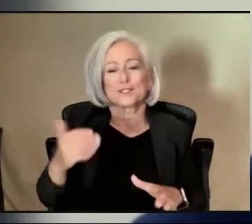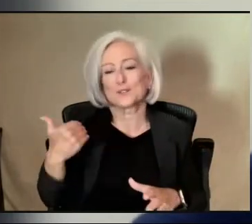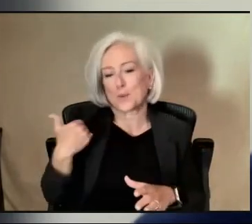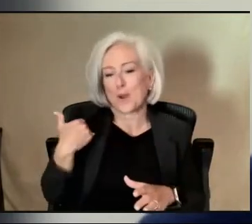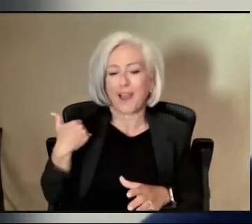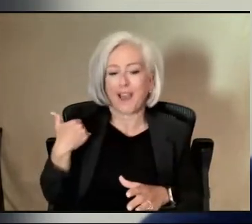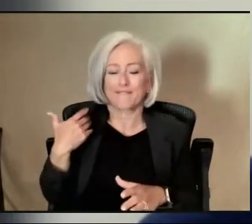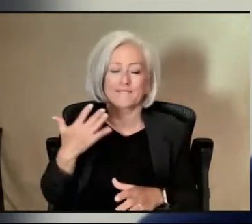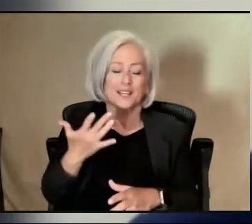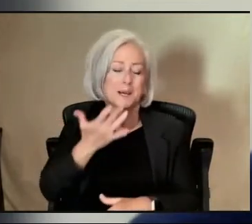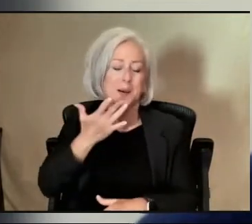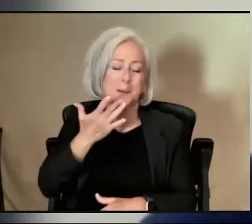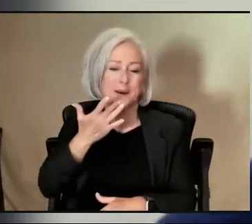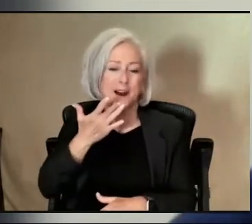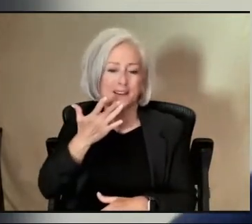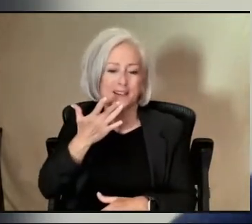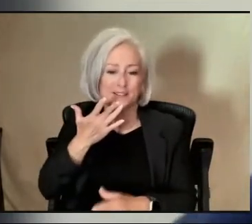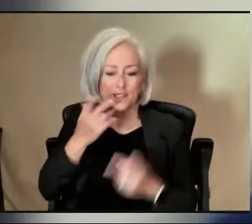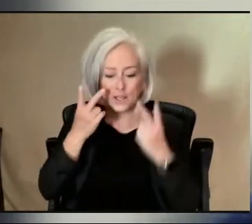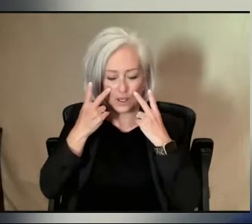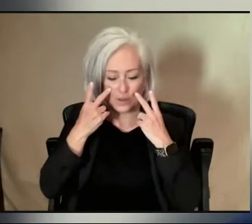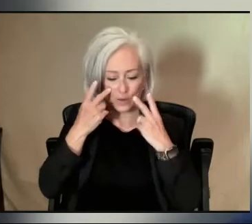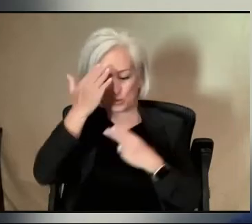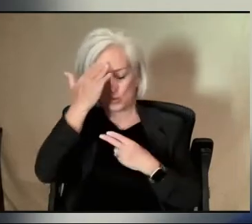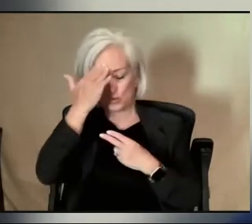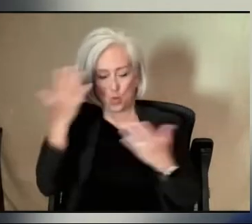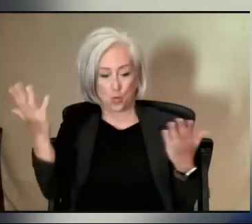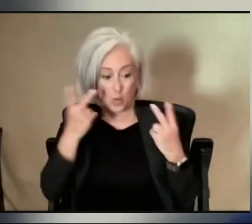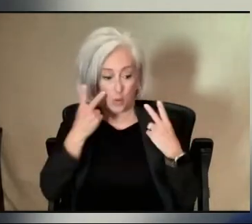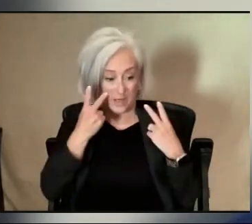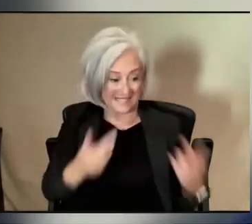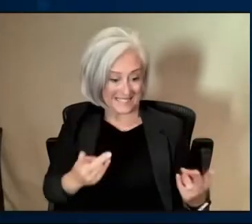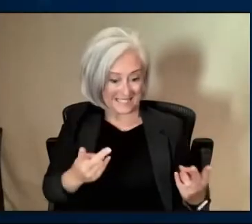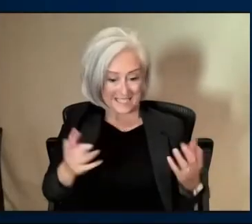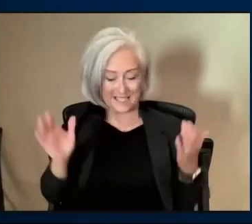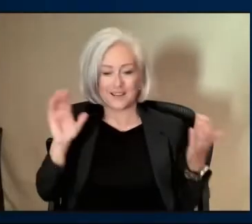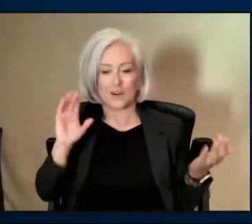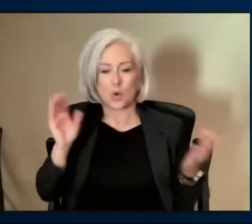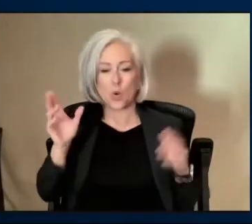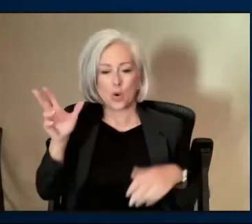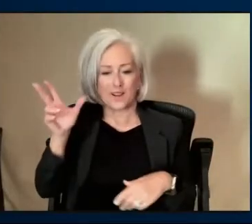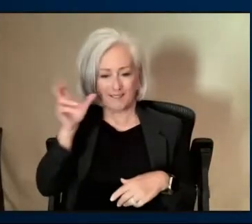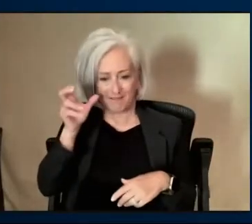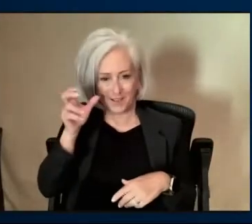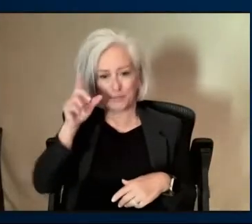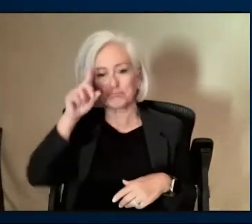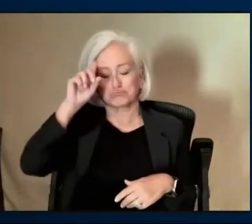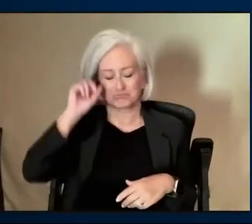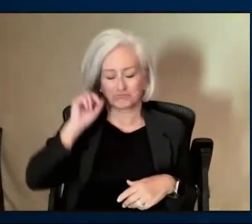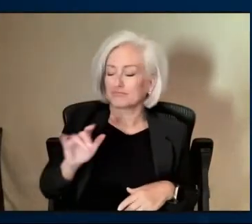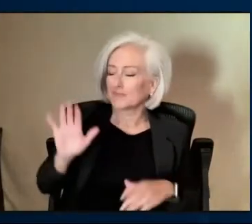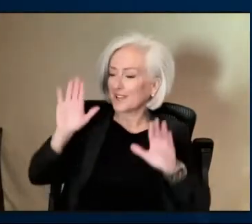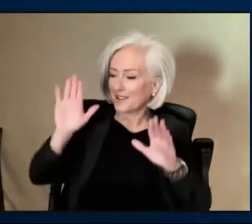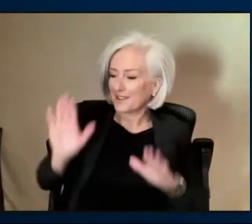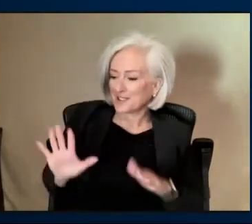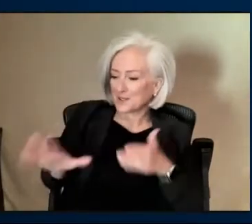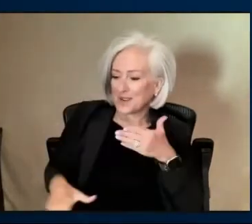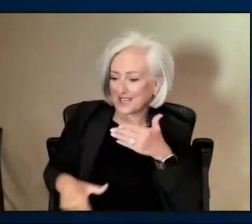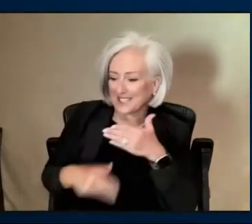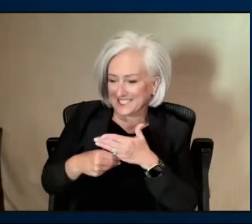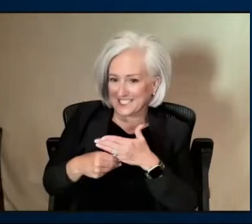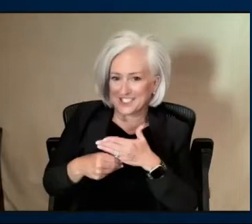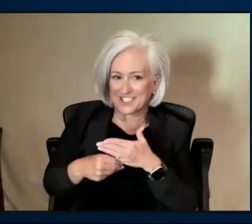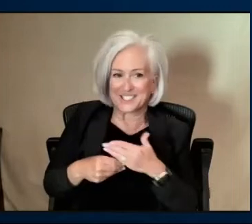our interpretation of what we're seeing or hearing. Well, that's a great addition, because we all have those